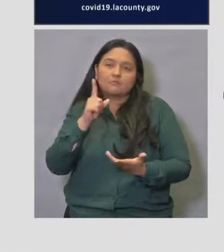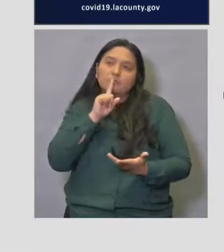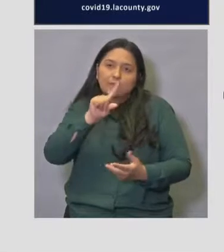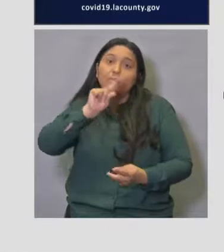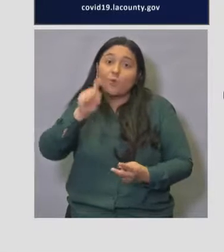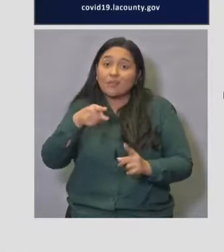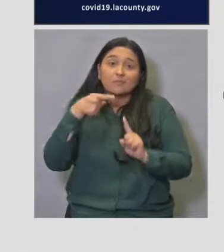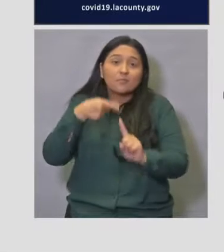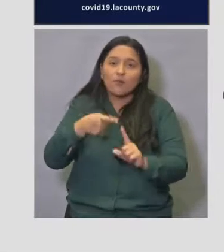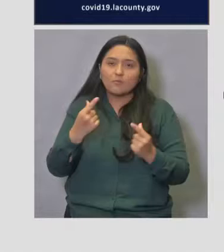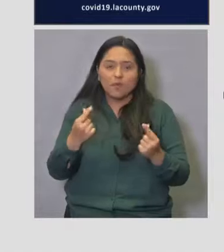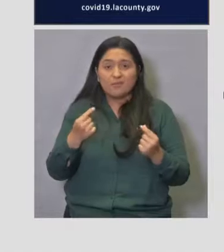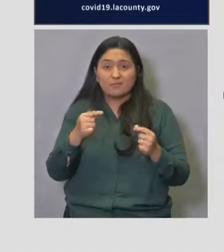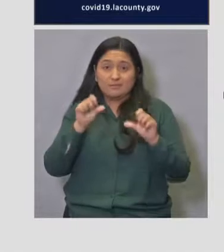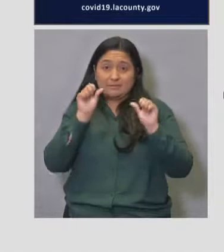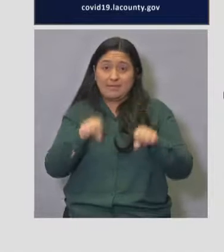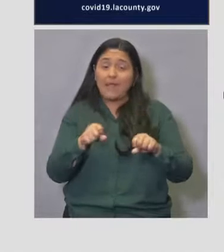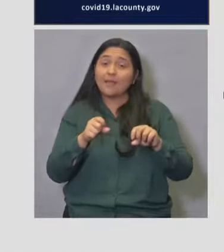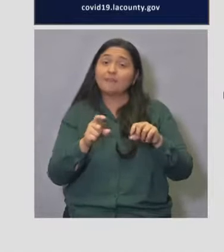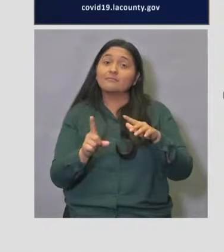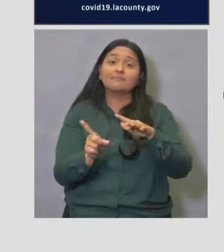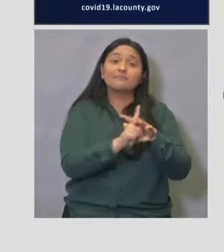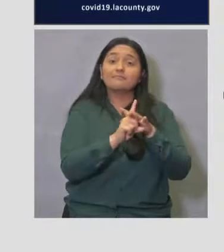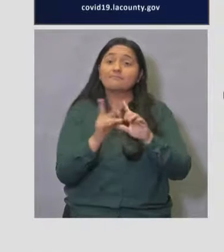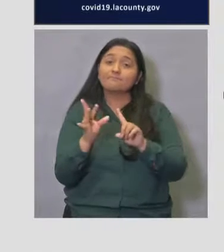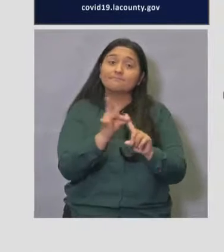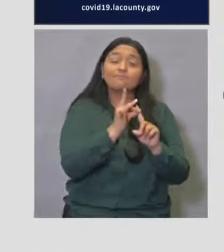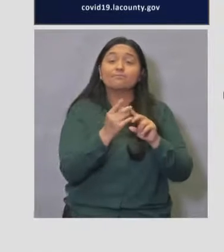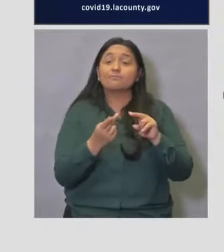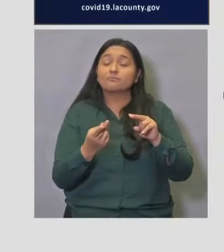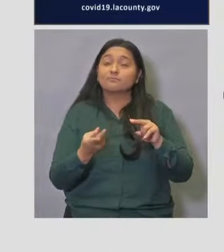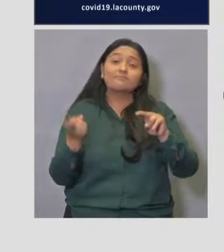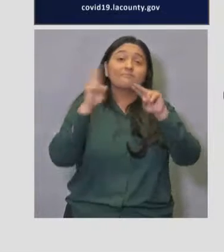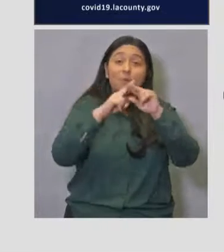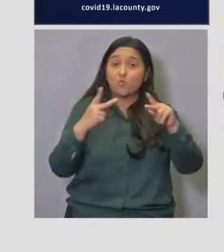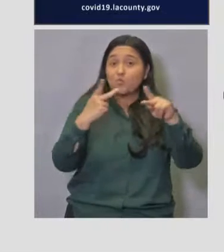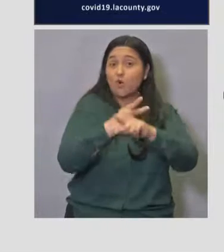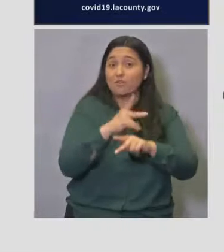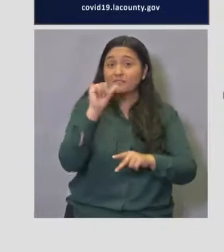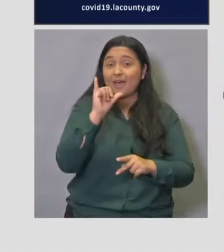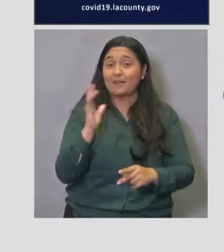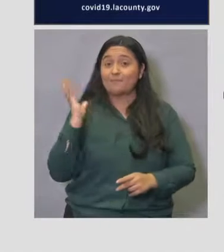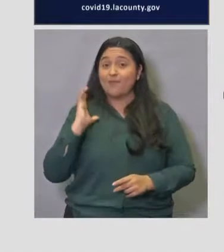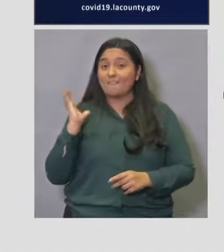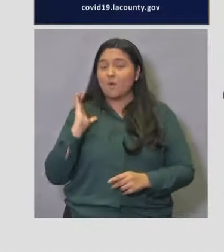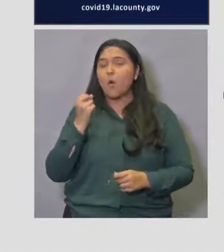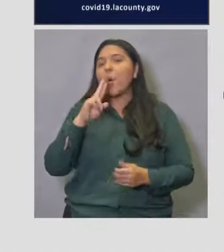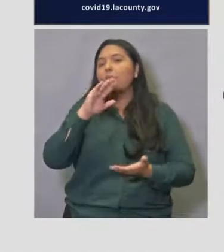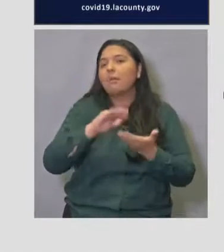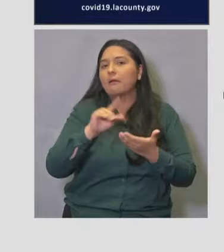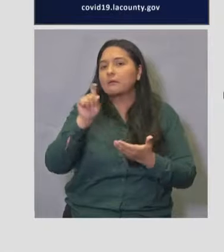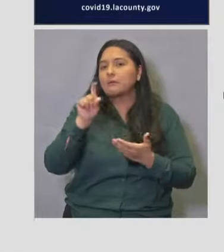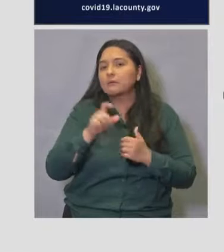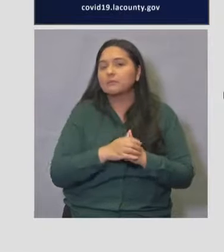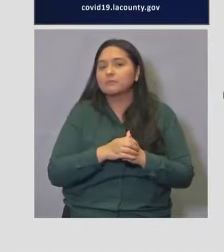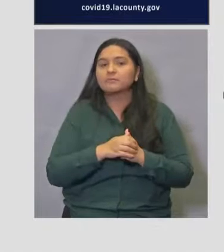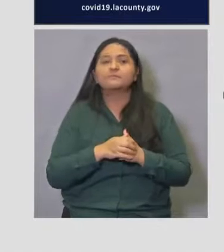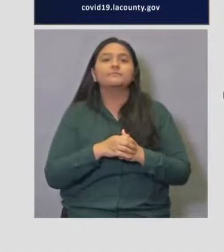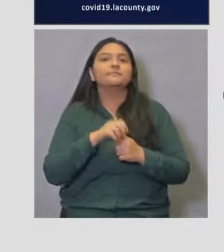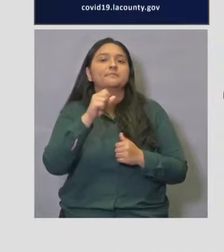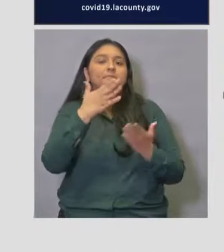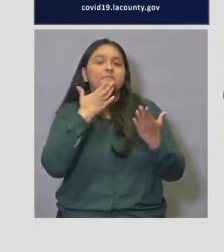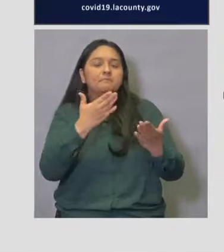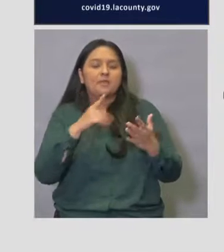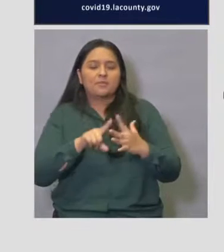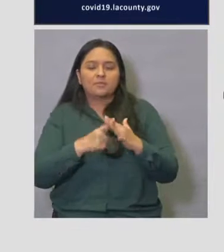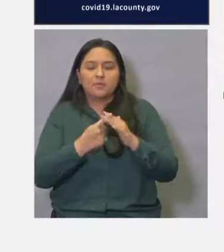a resurgence ever be as bad as it was just a few months ago? Thank you. Yeah, thanks a lot. Let me